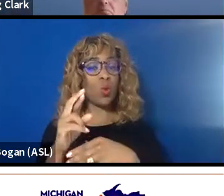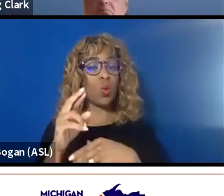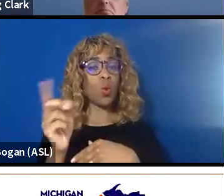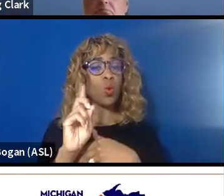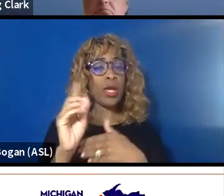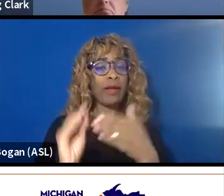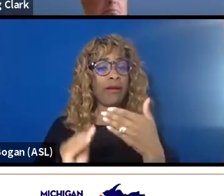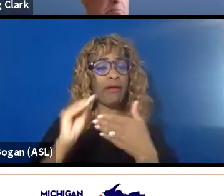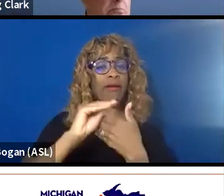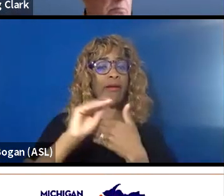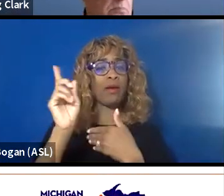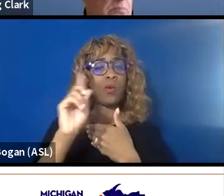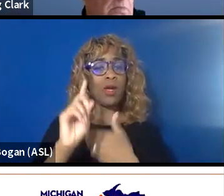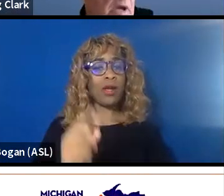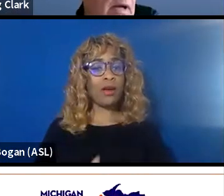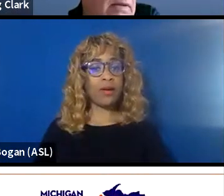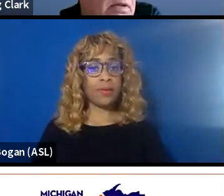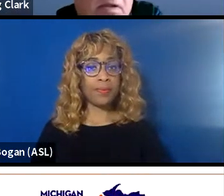toward.